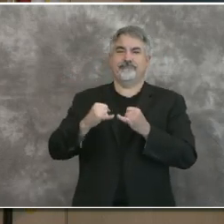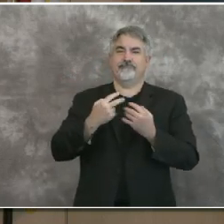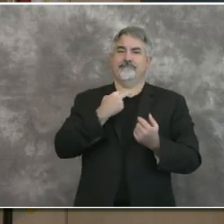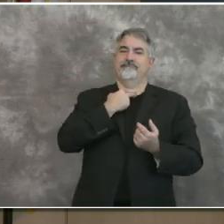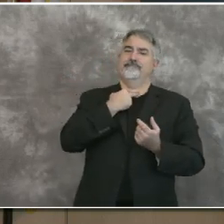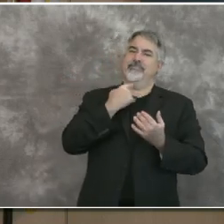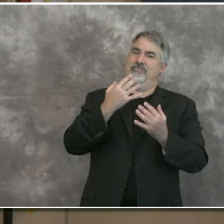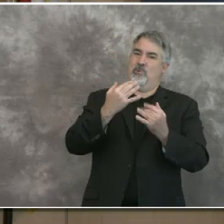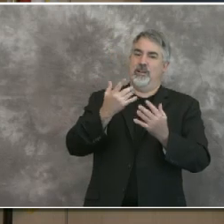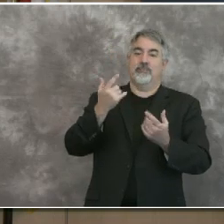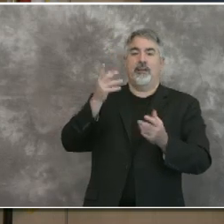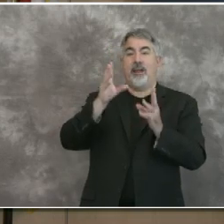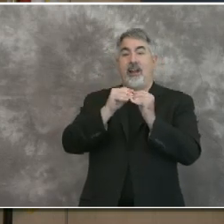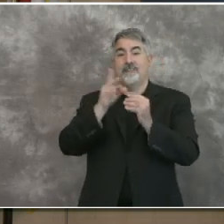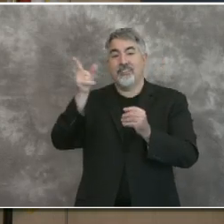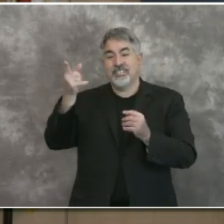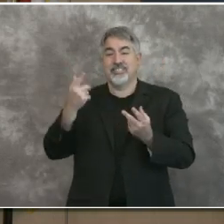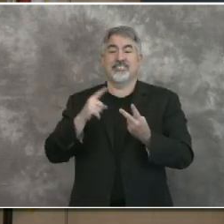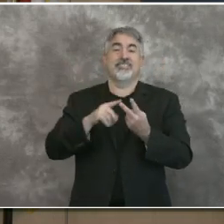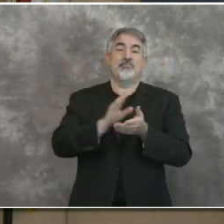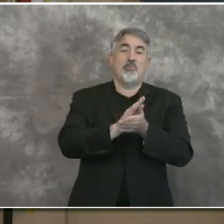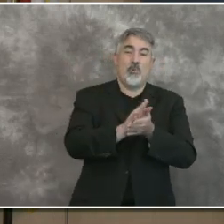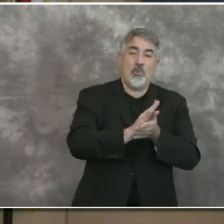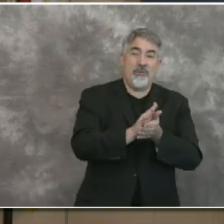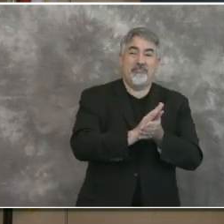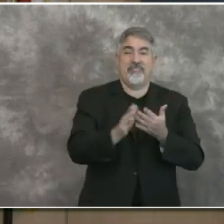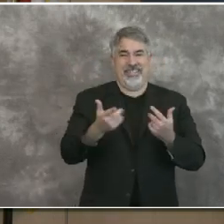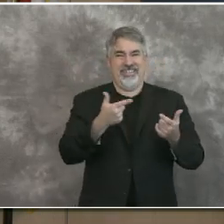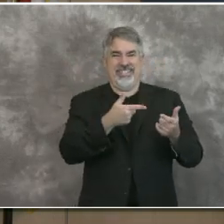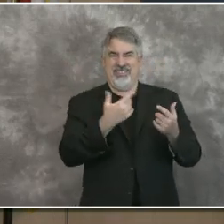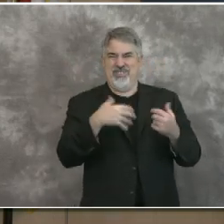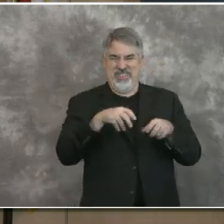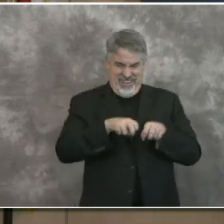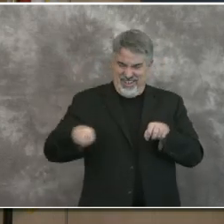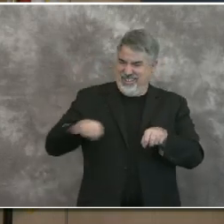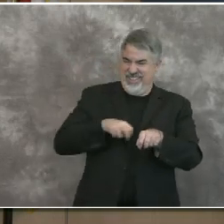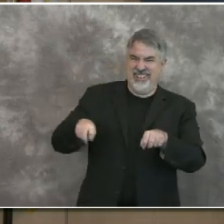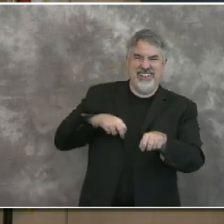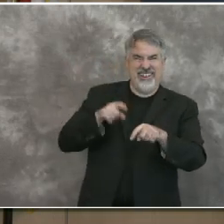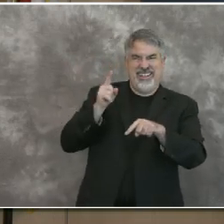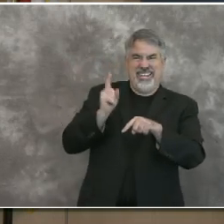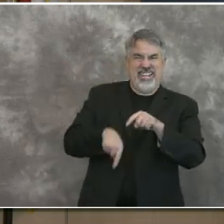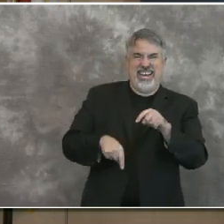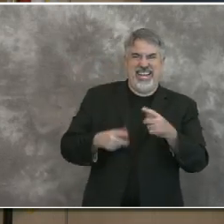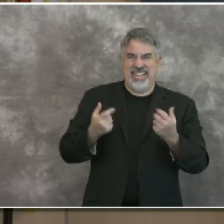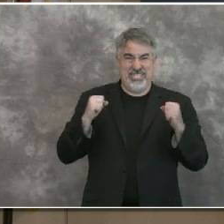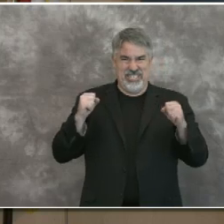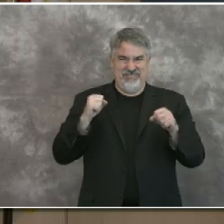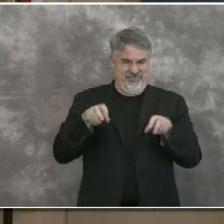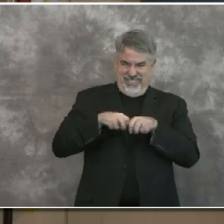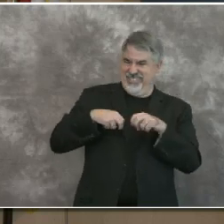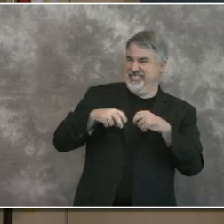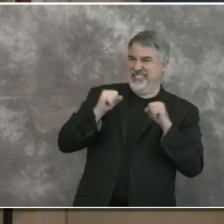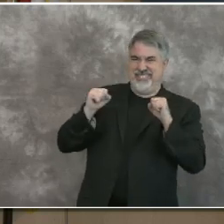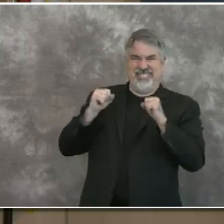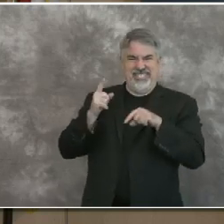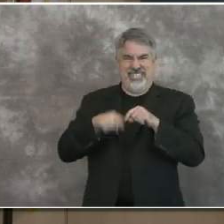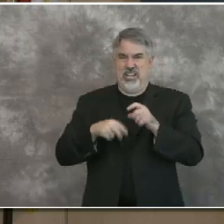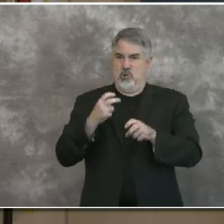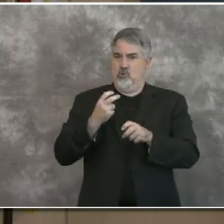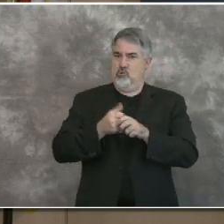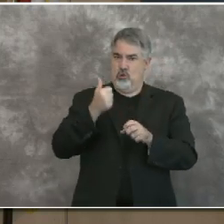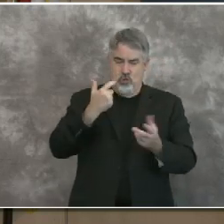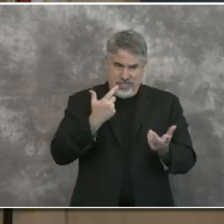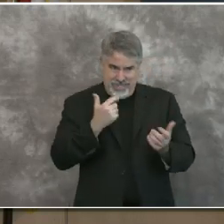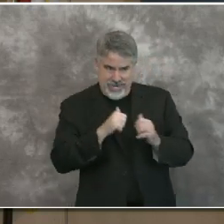or movie theaters or large gatherings or perhaps even gym facilities, it is going to be much harder on them to move forward as a